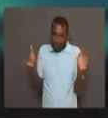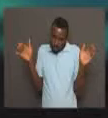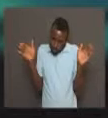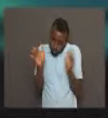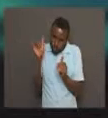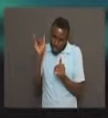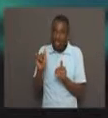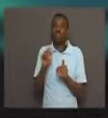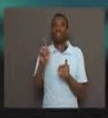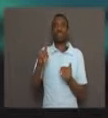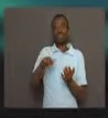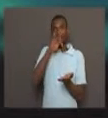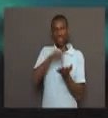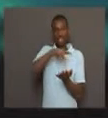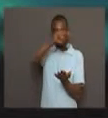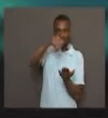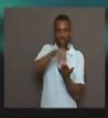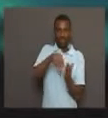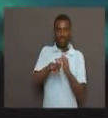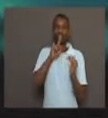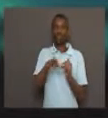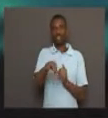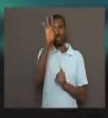the central nucleus.